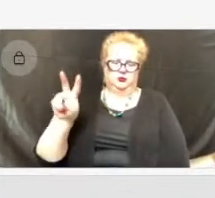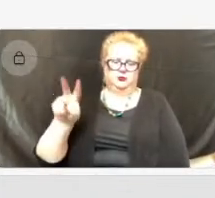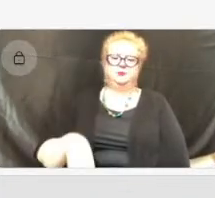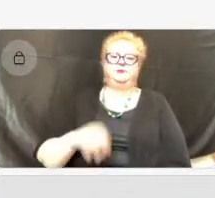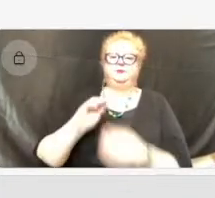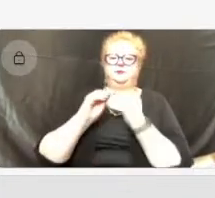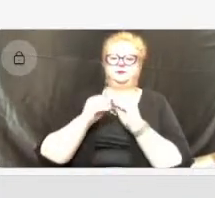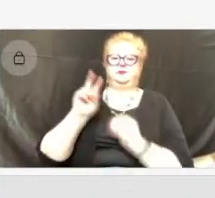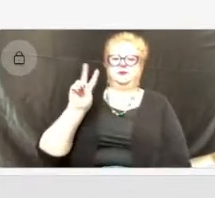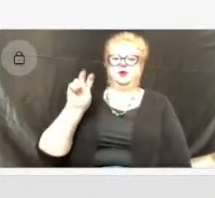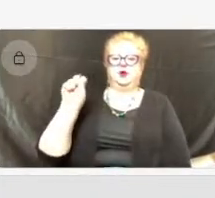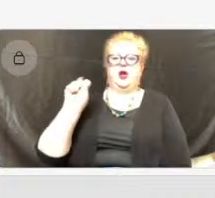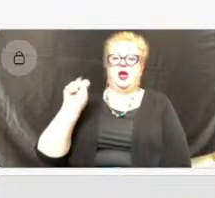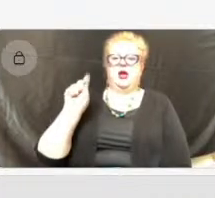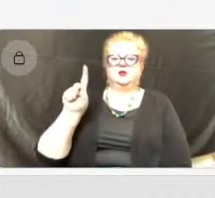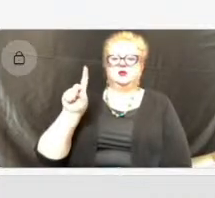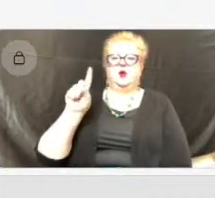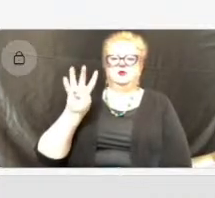2,